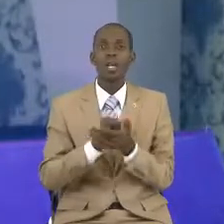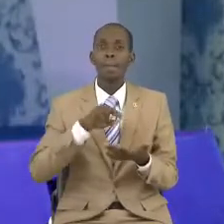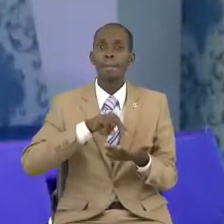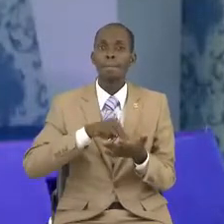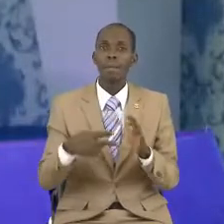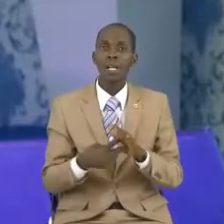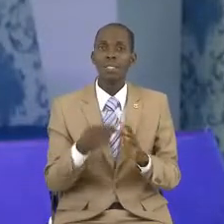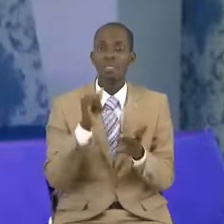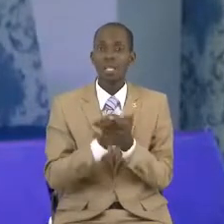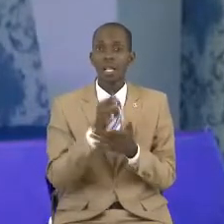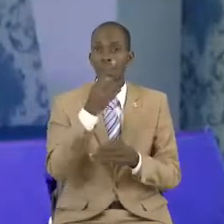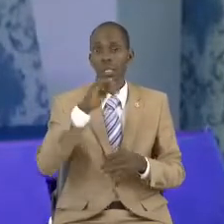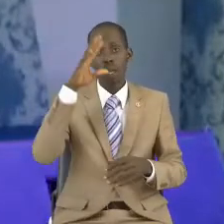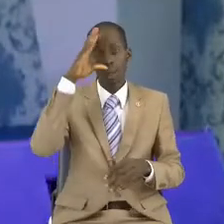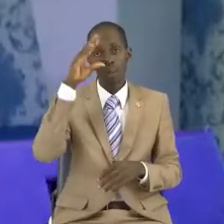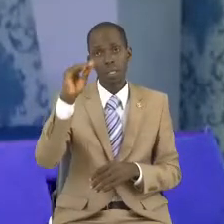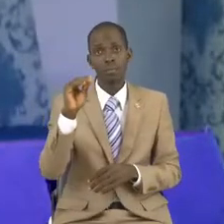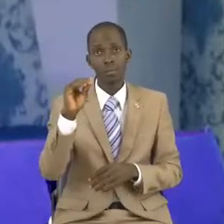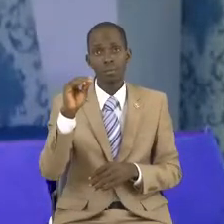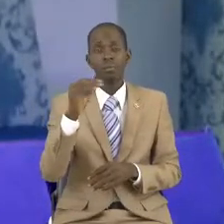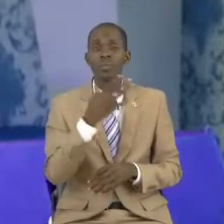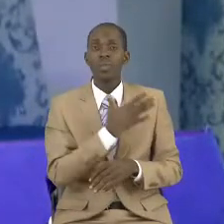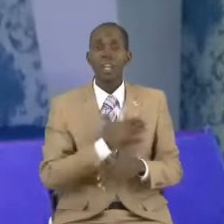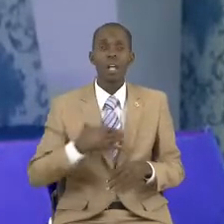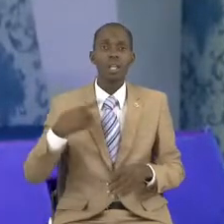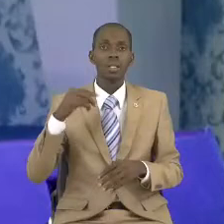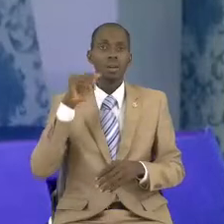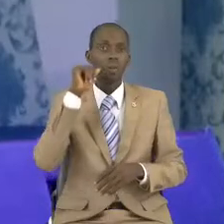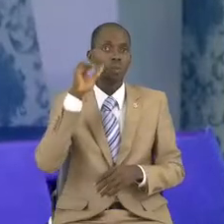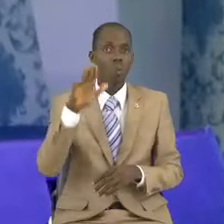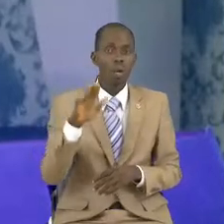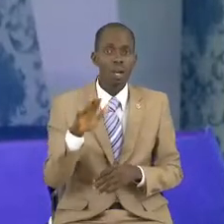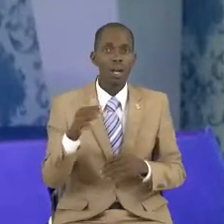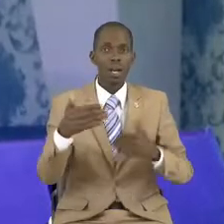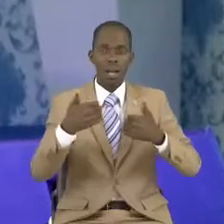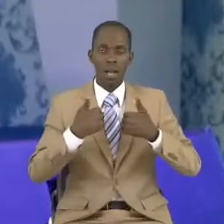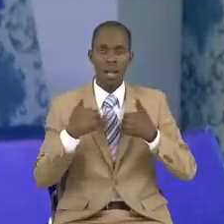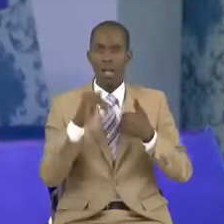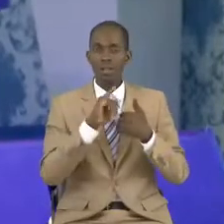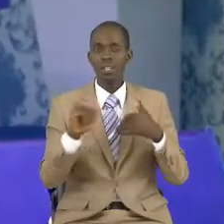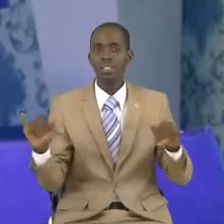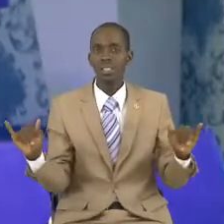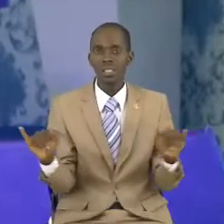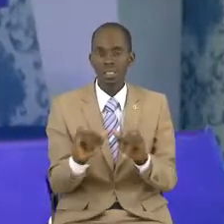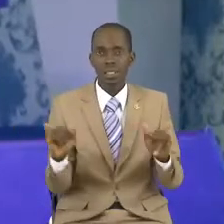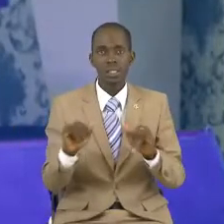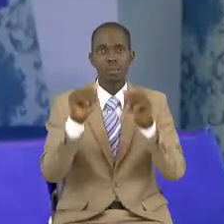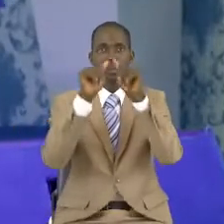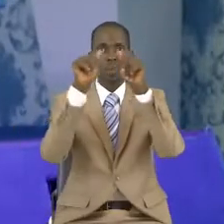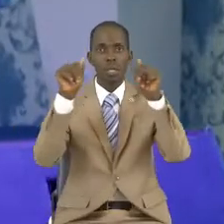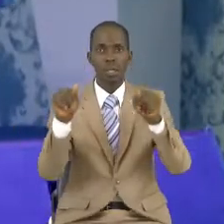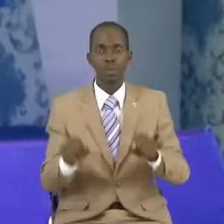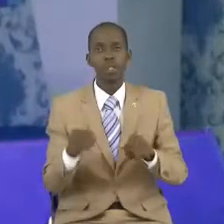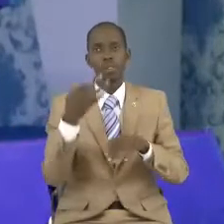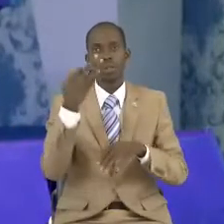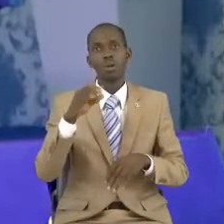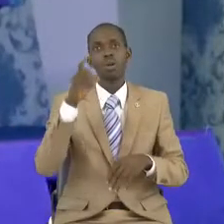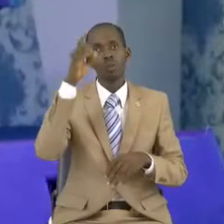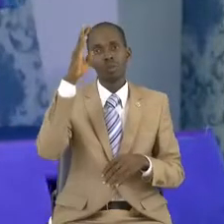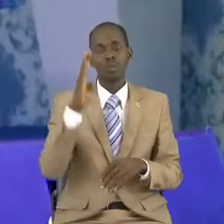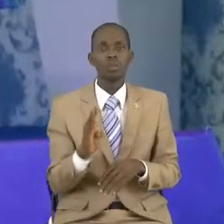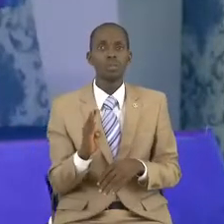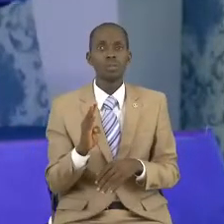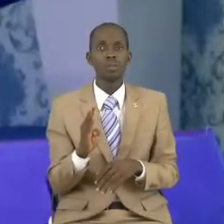the man and the woman having the same image of god they were